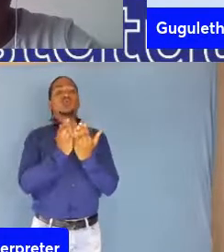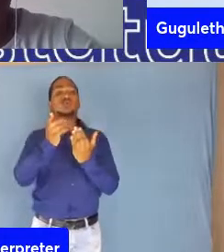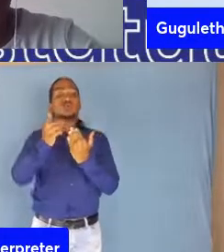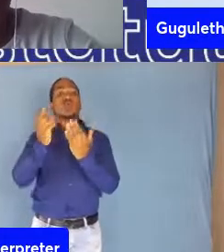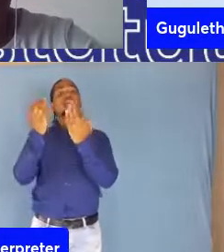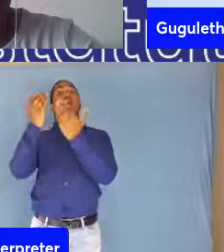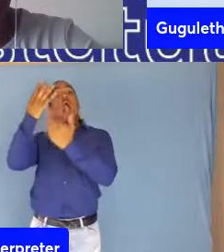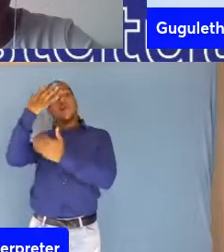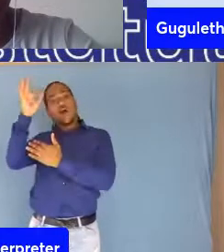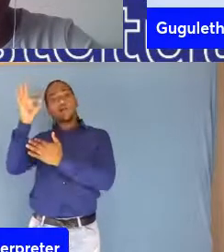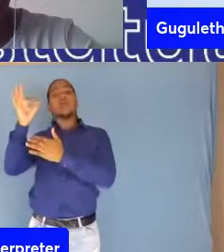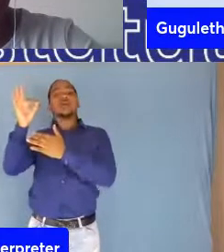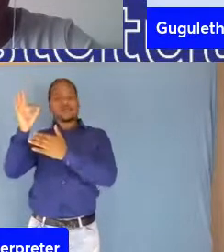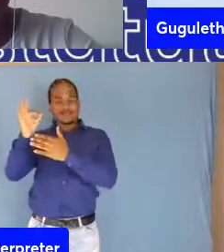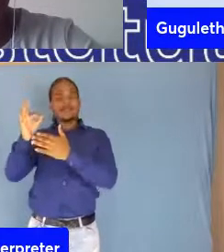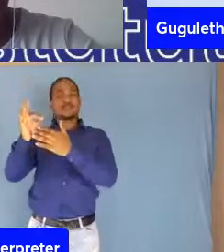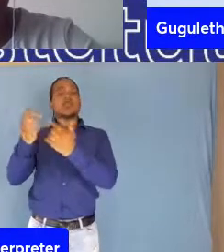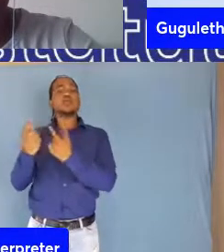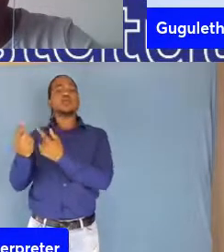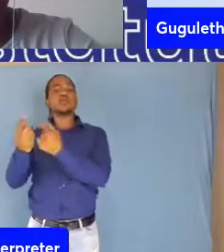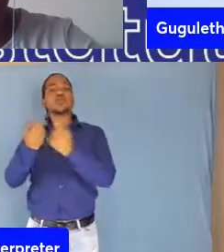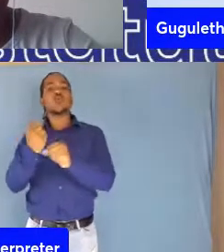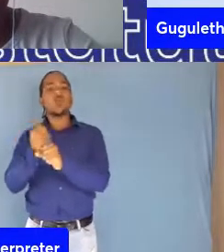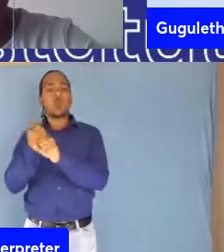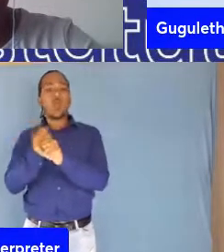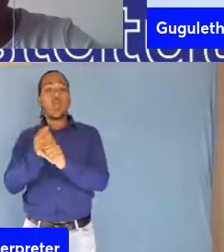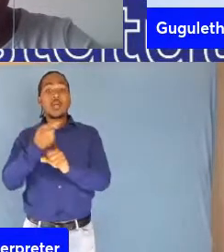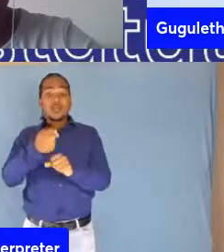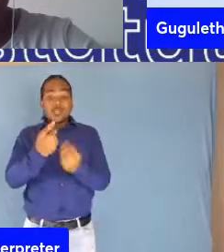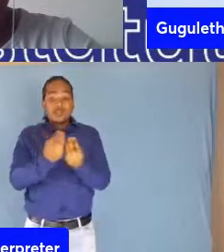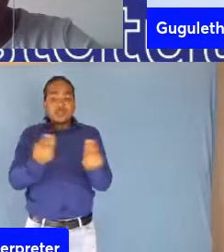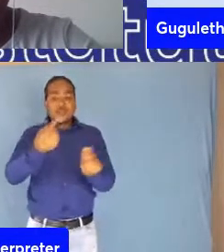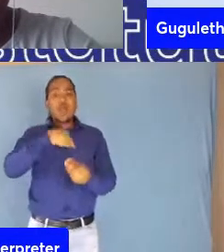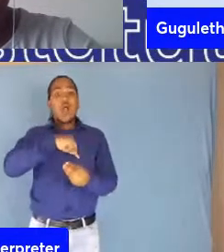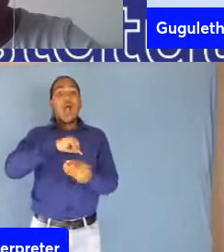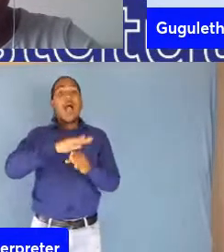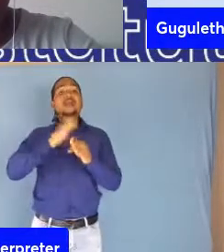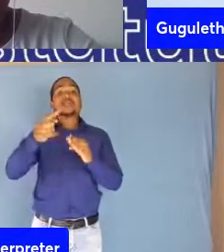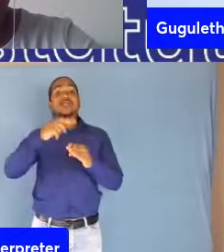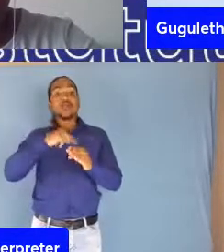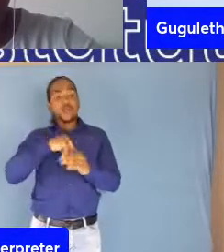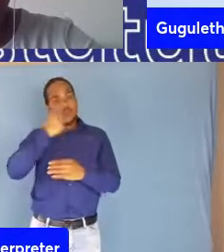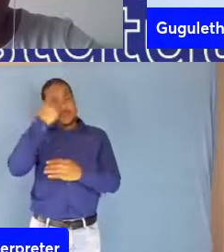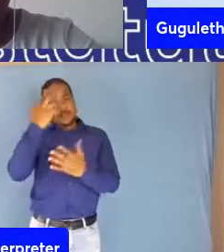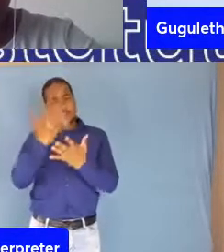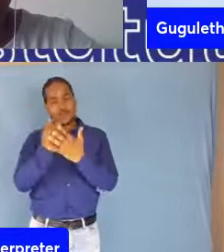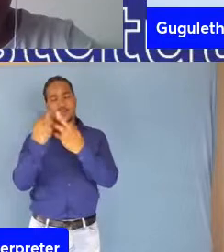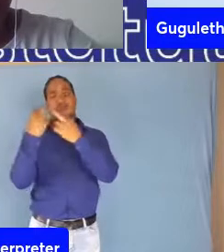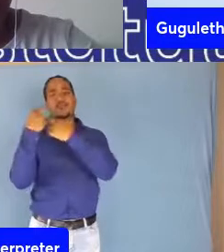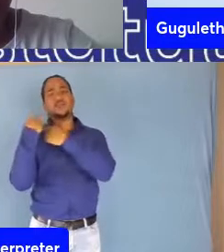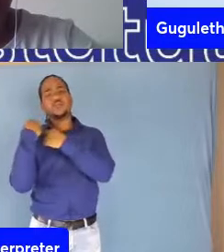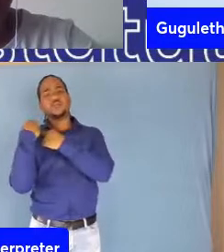but it's our kids who are in that school. So until we take responsibility, you know, I feel